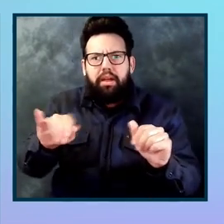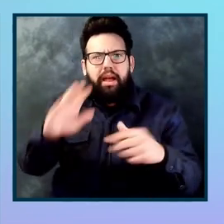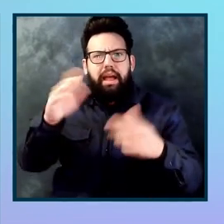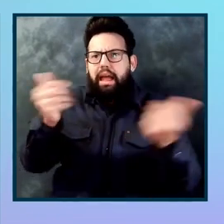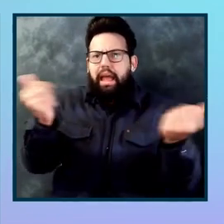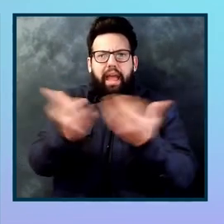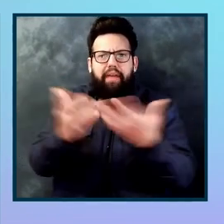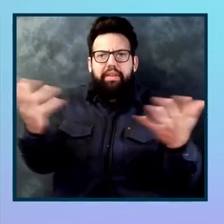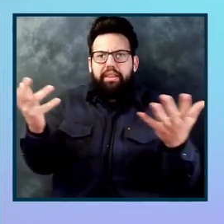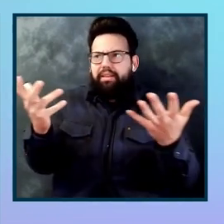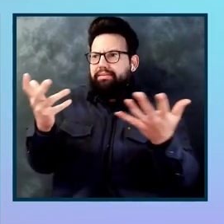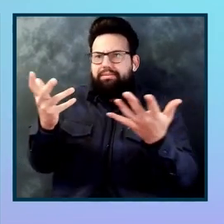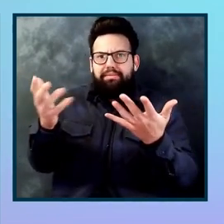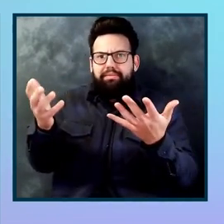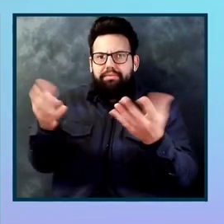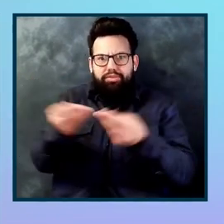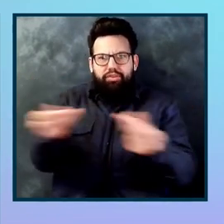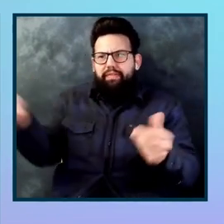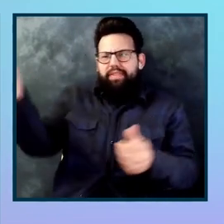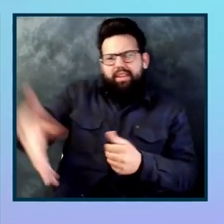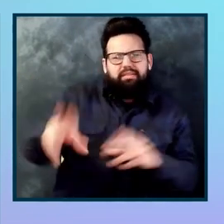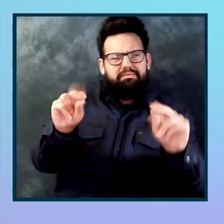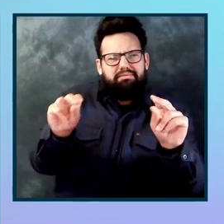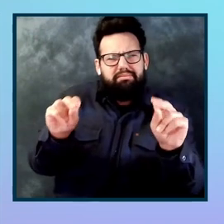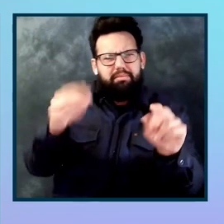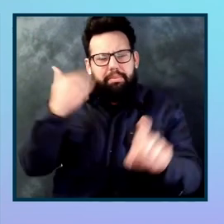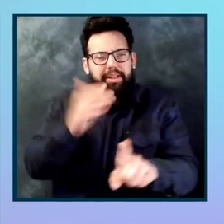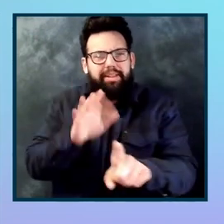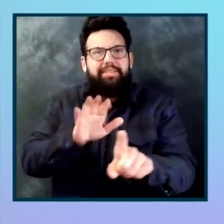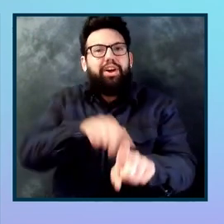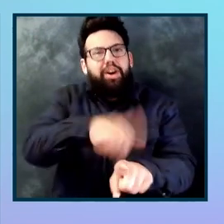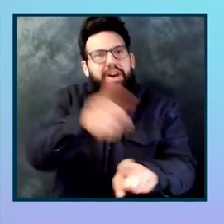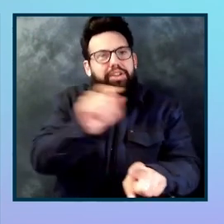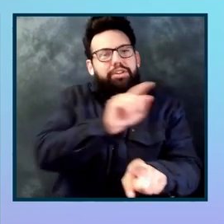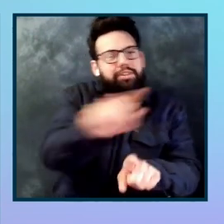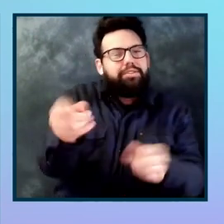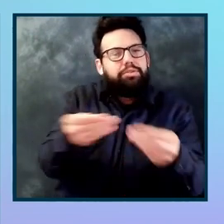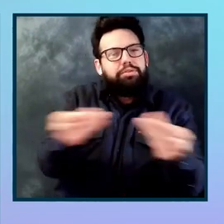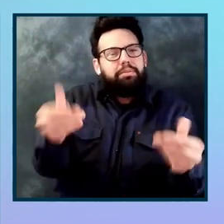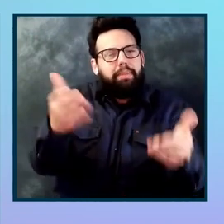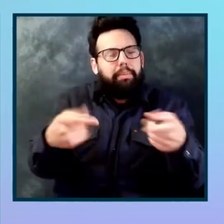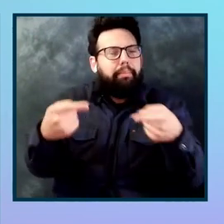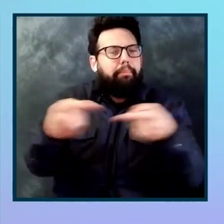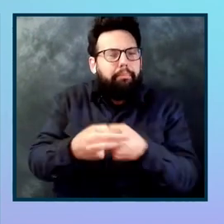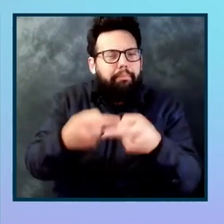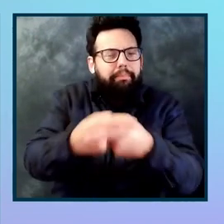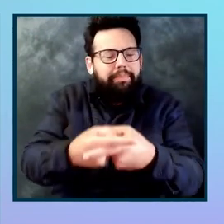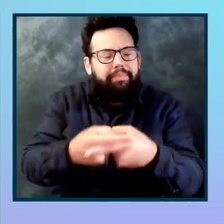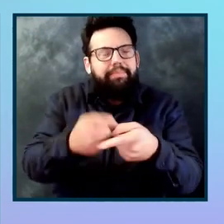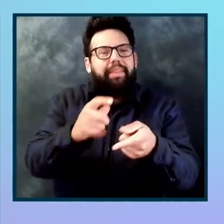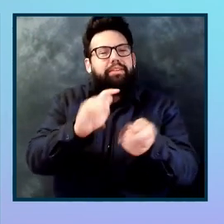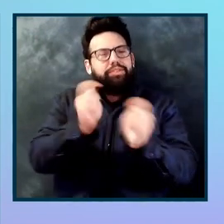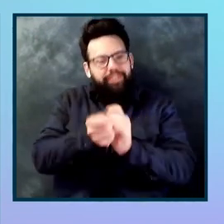may modify with time. If we're looking at ensuring the experience and that the experience remains